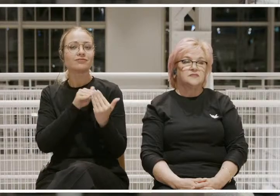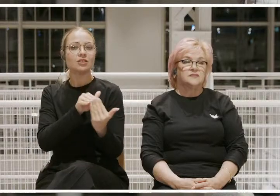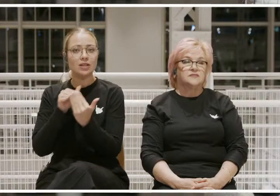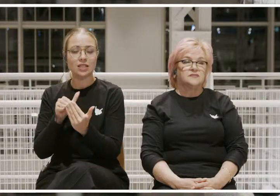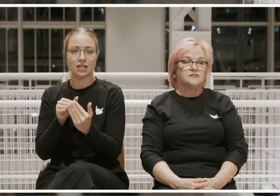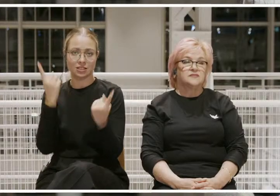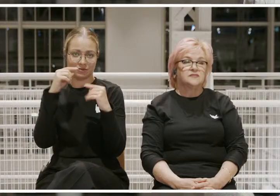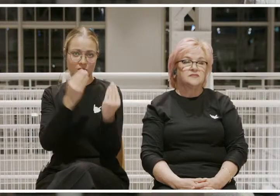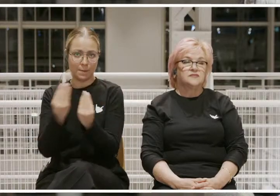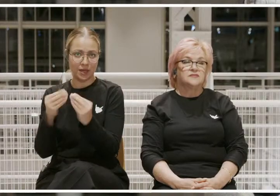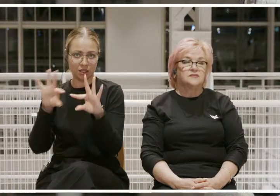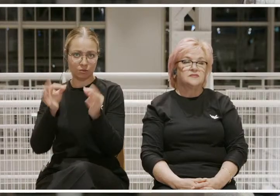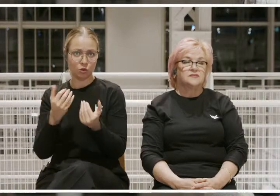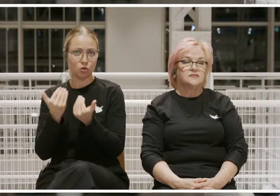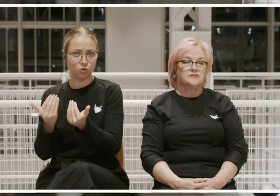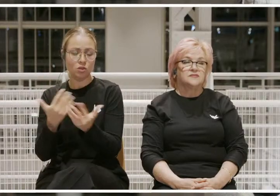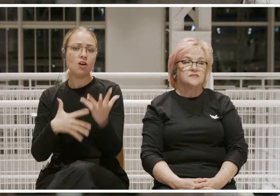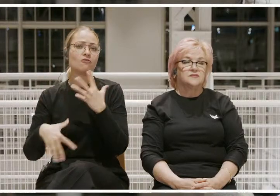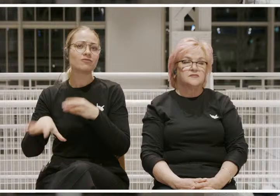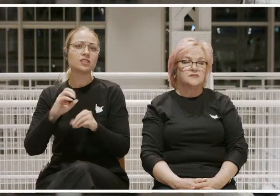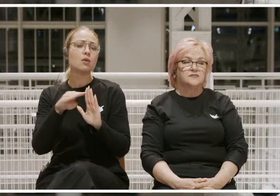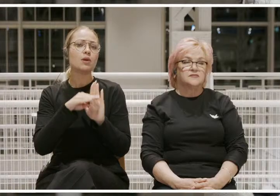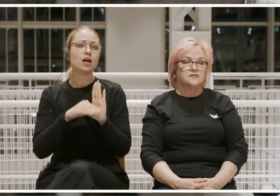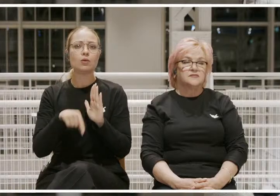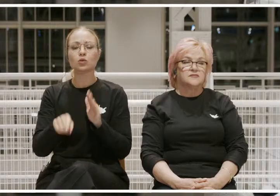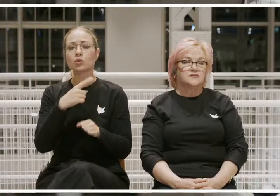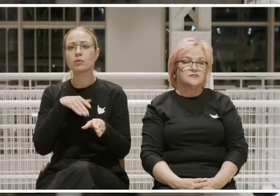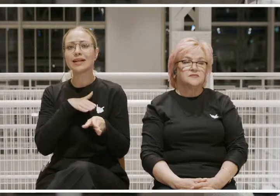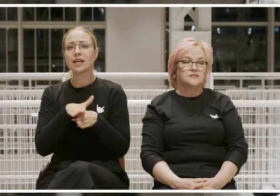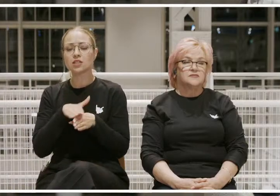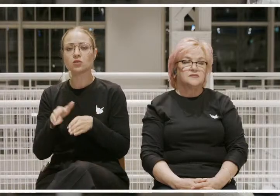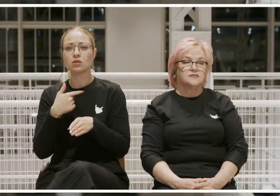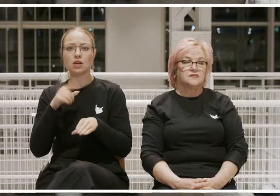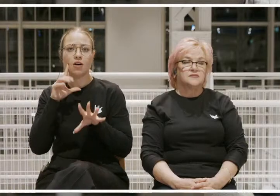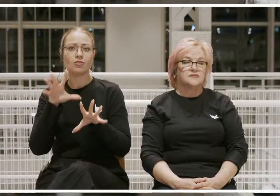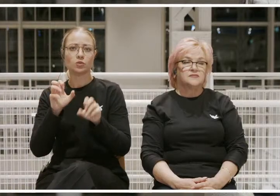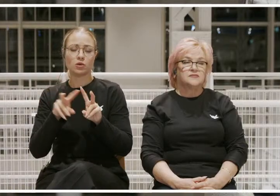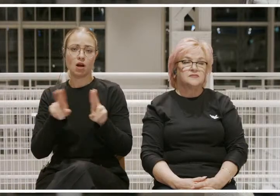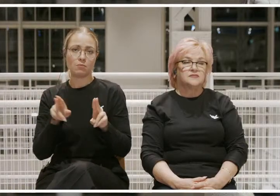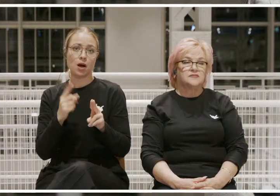programming that we are doing, I see them as mediation programs.